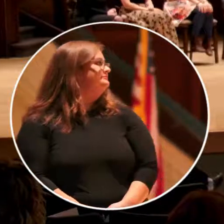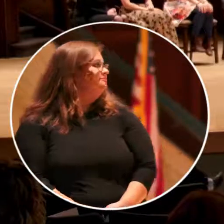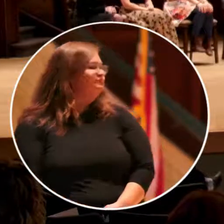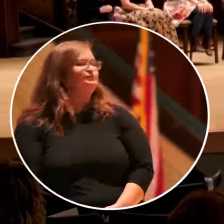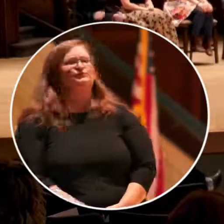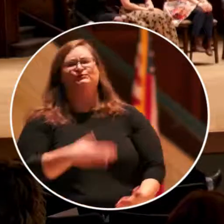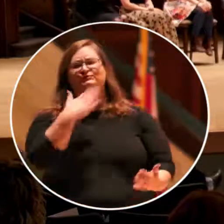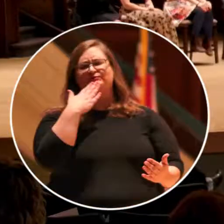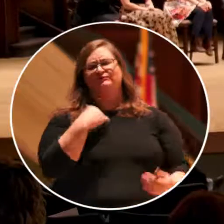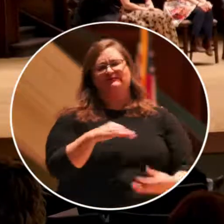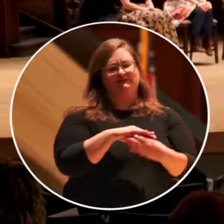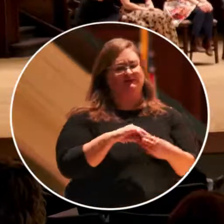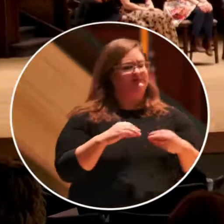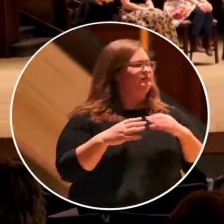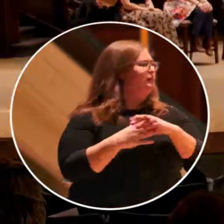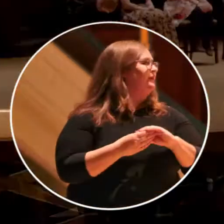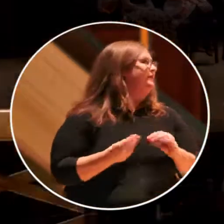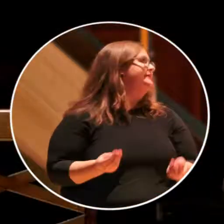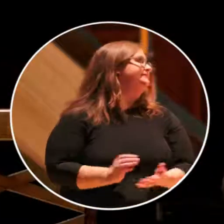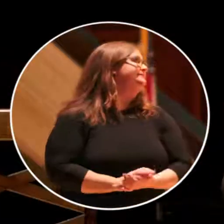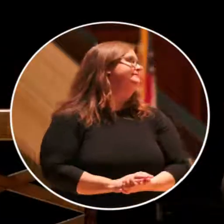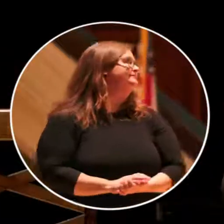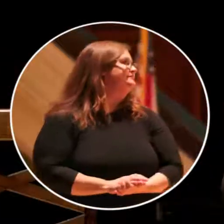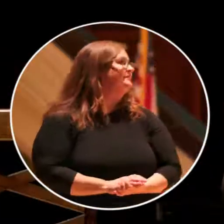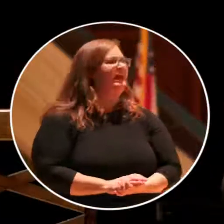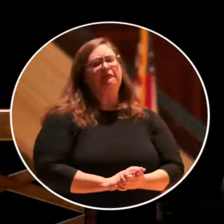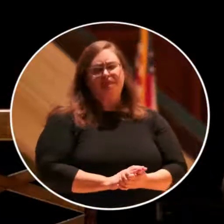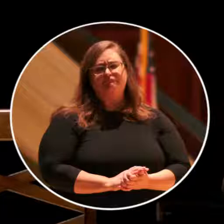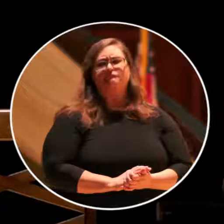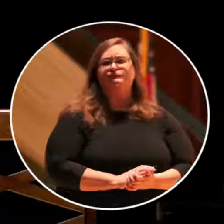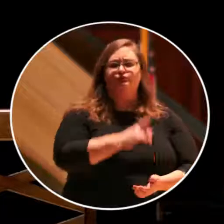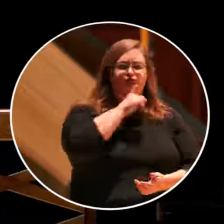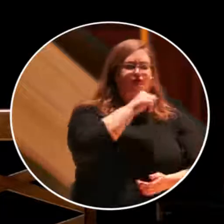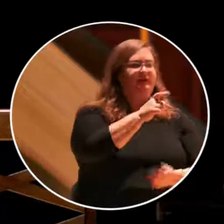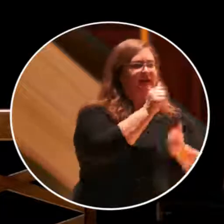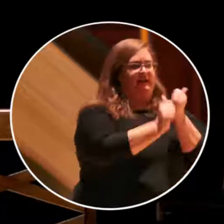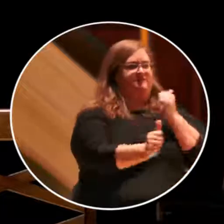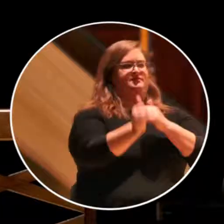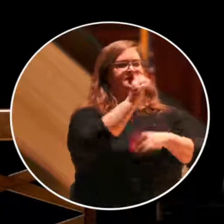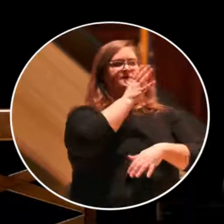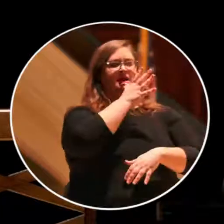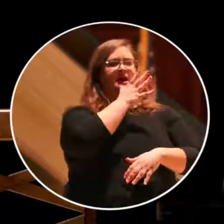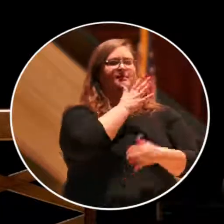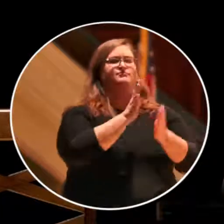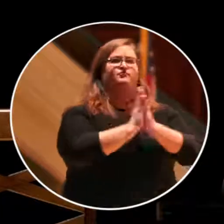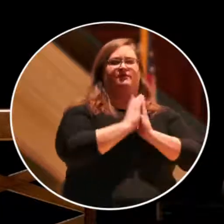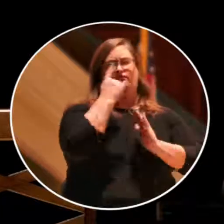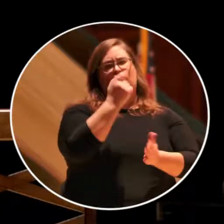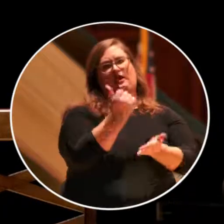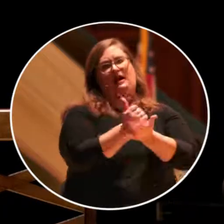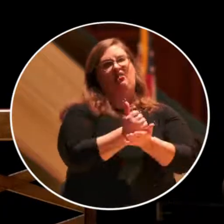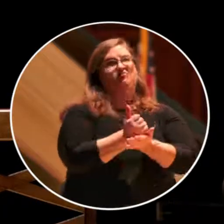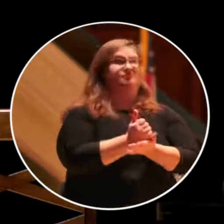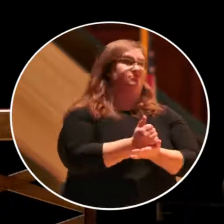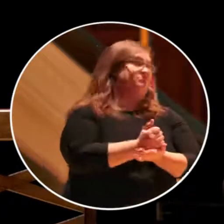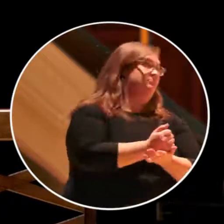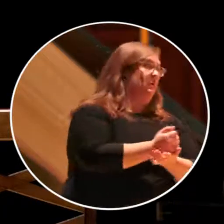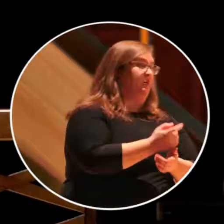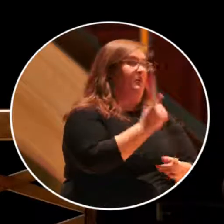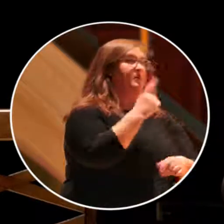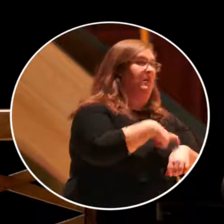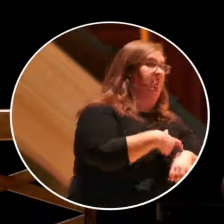Such a sweet story. Thank you, Jean. And I'm pretty sure that every mom prays for help at some point or